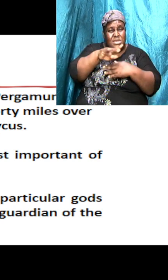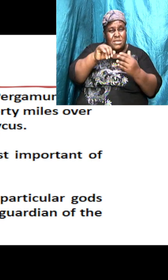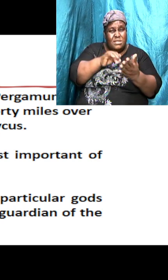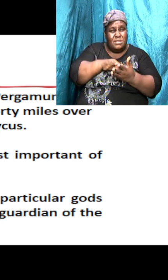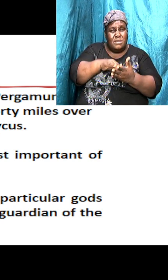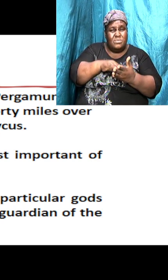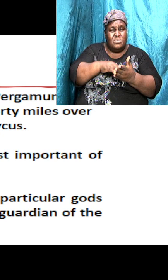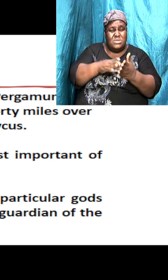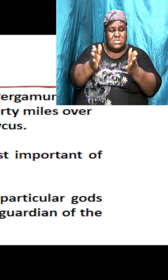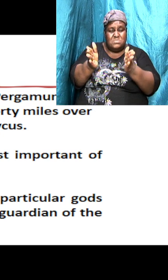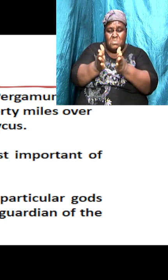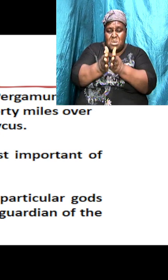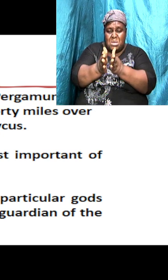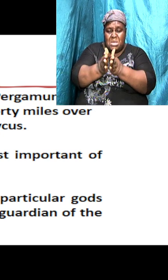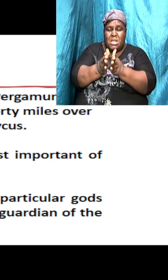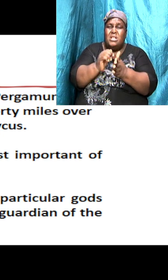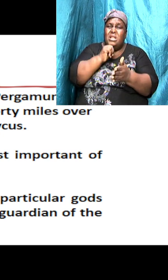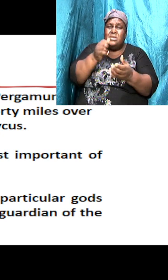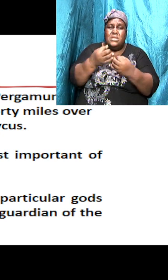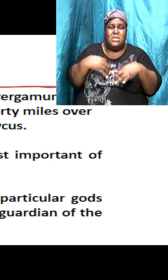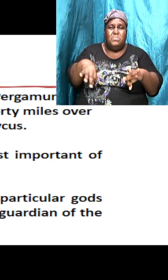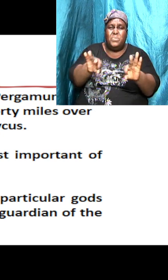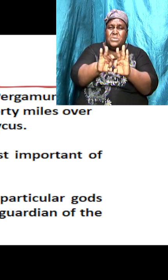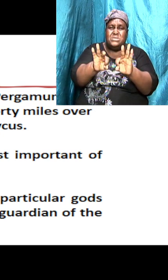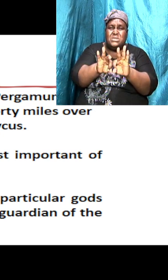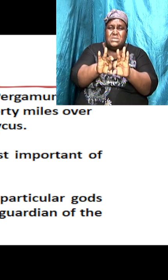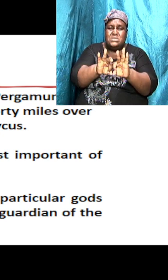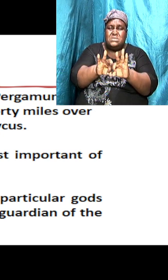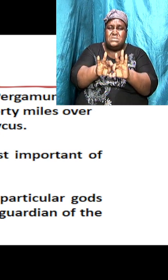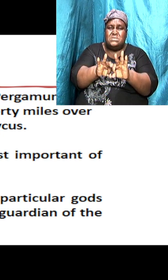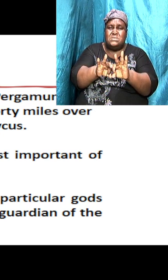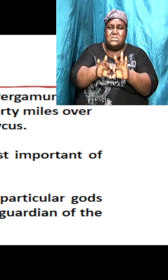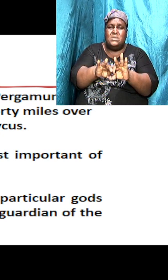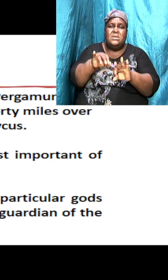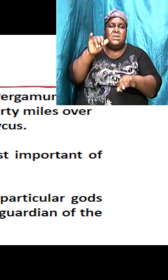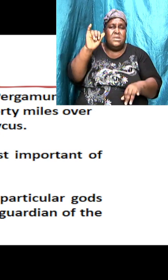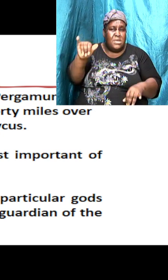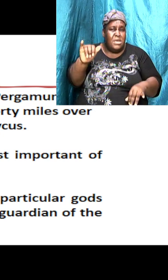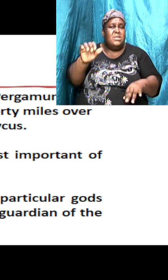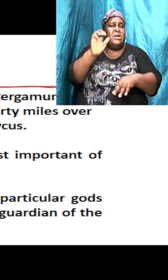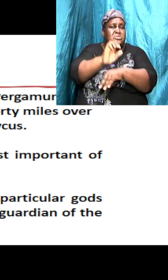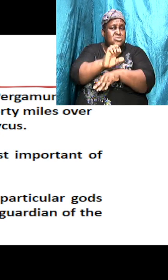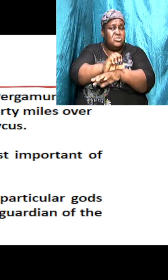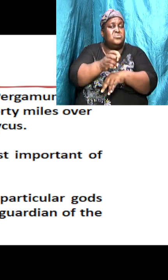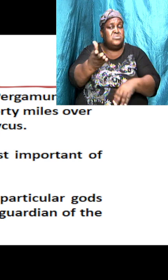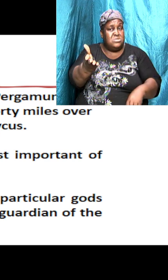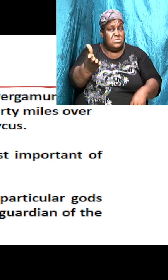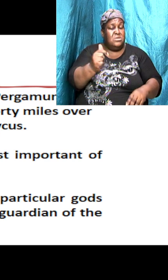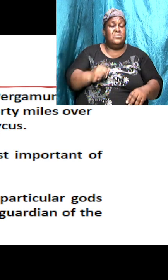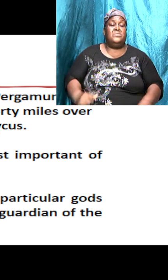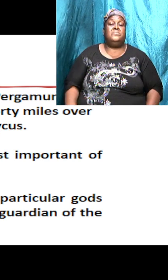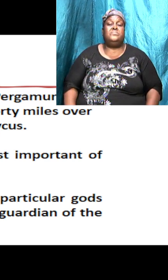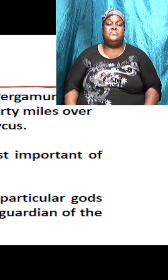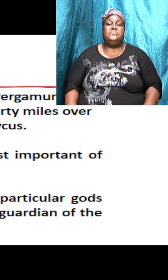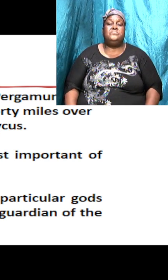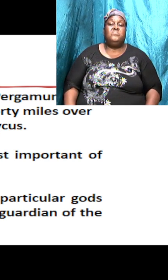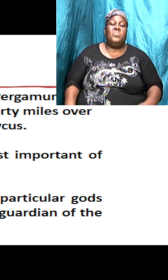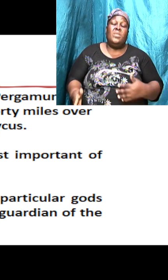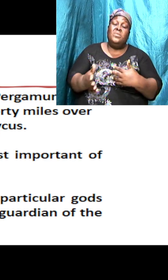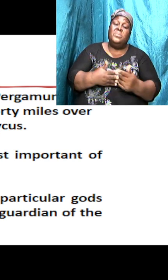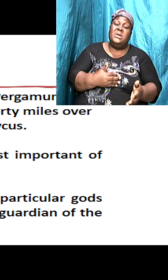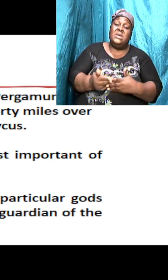was insignificant. In fact, the least of the seven. And yet a church was here. So whether it